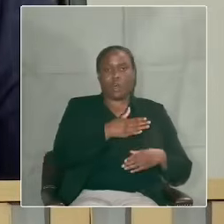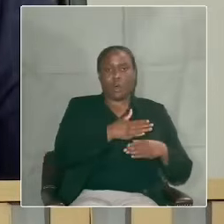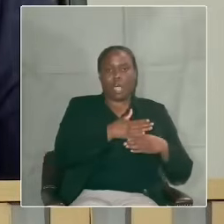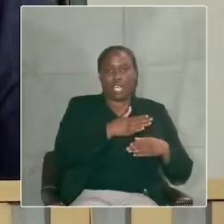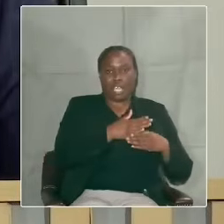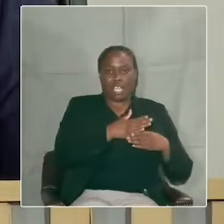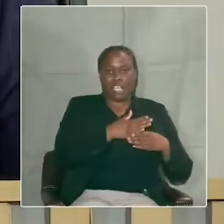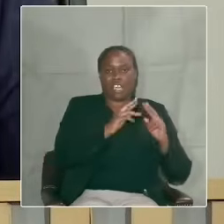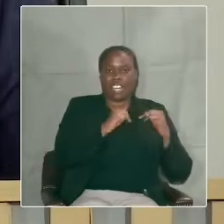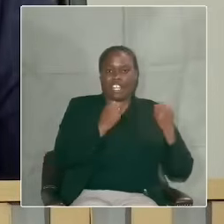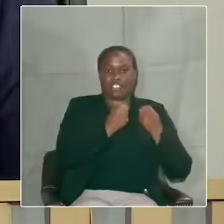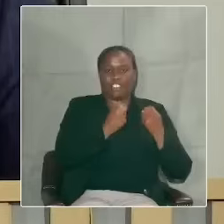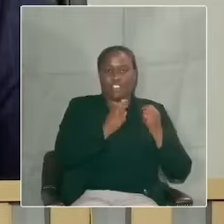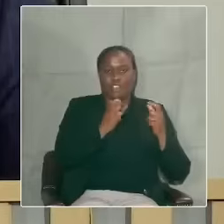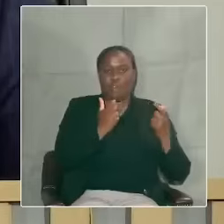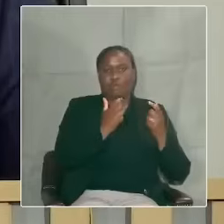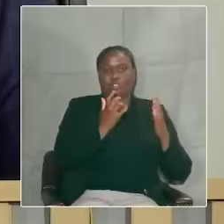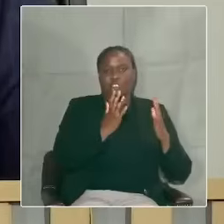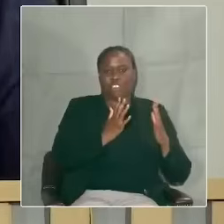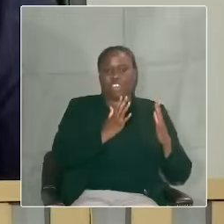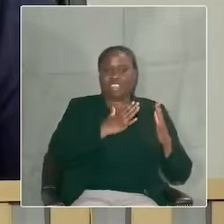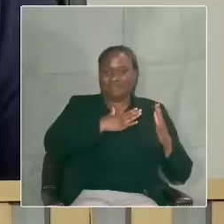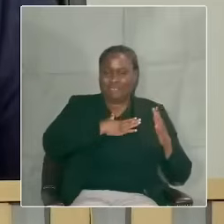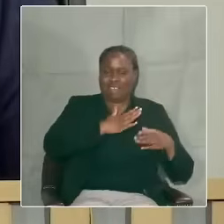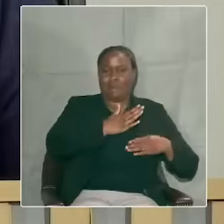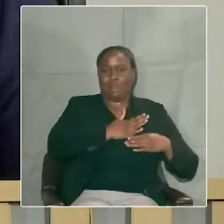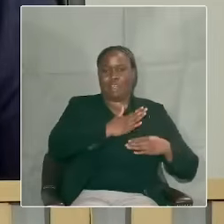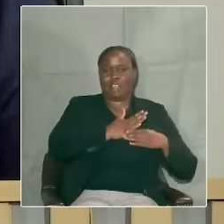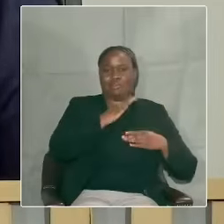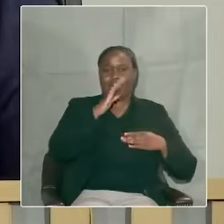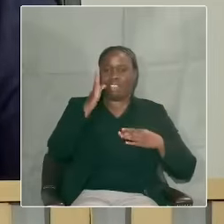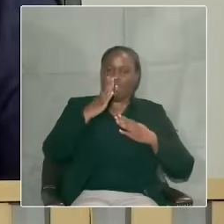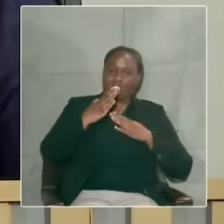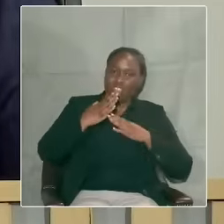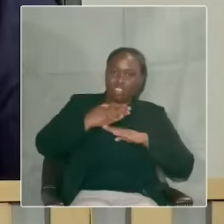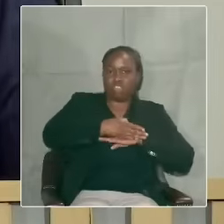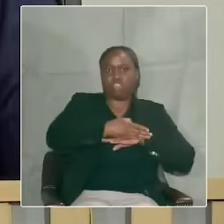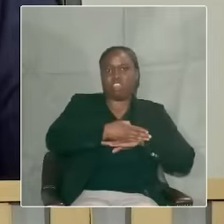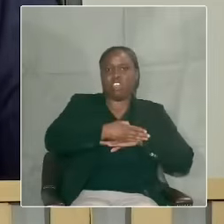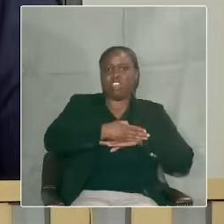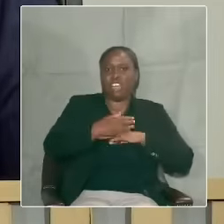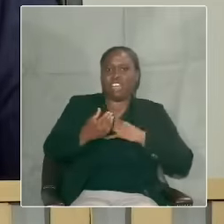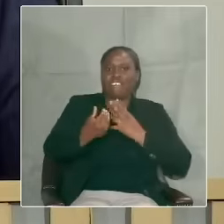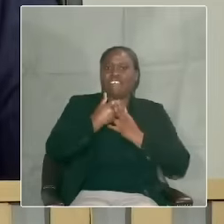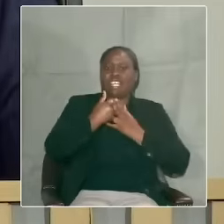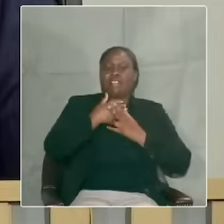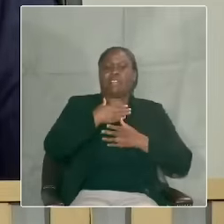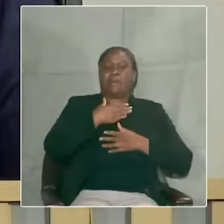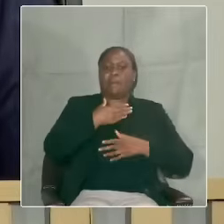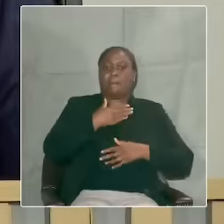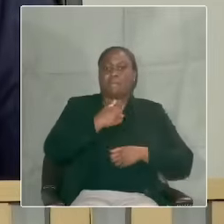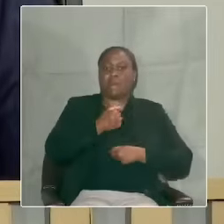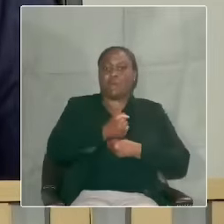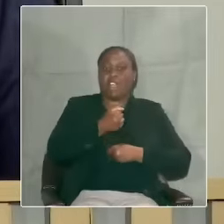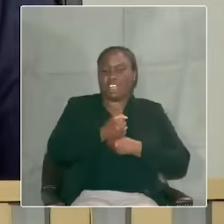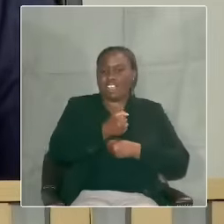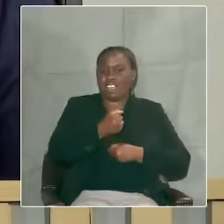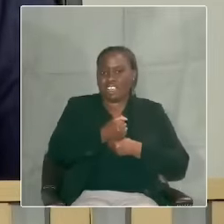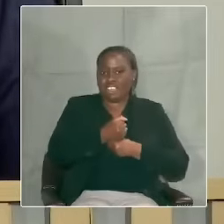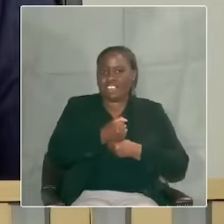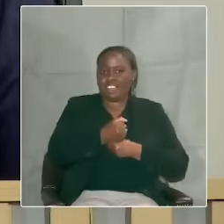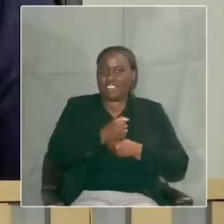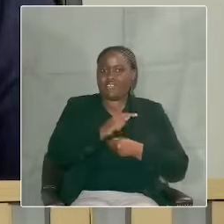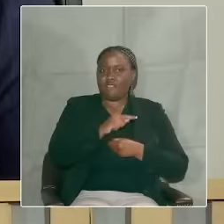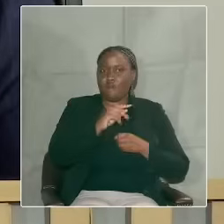National Commissioner, meaning that I take it as an encroachment in the operational activities of